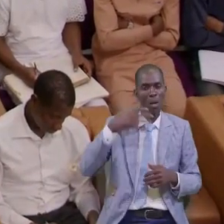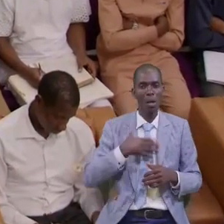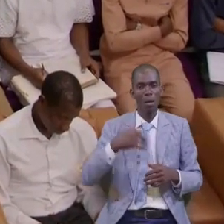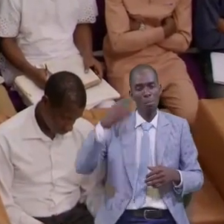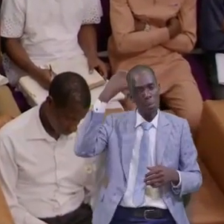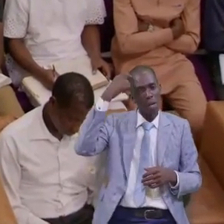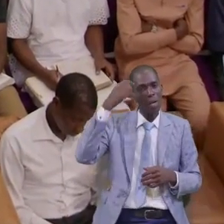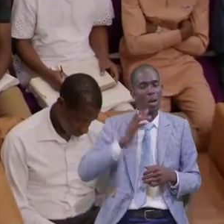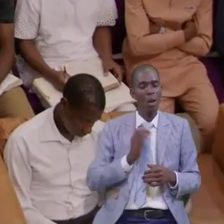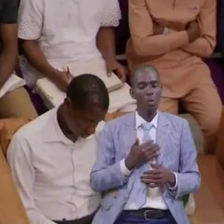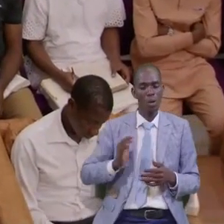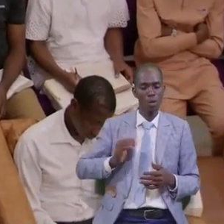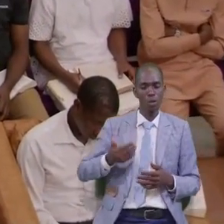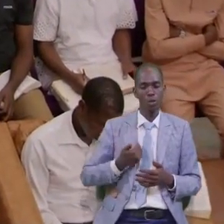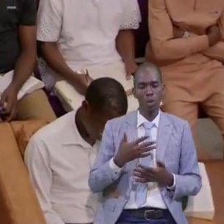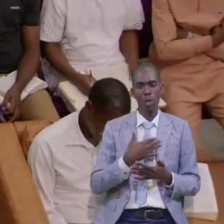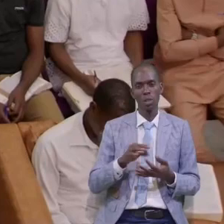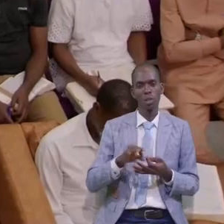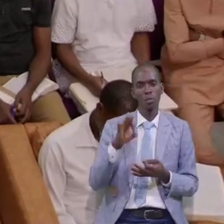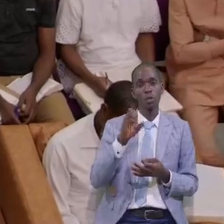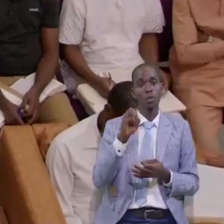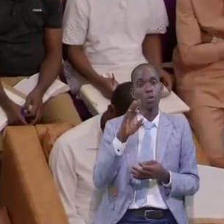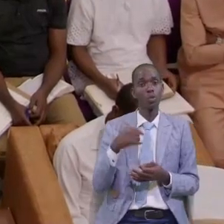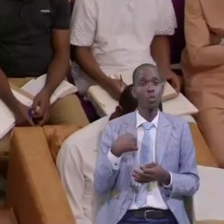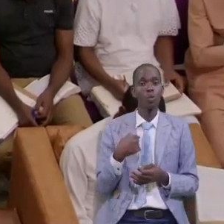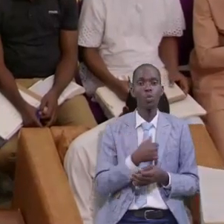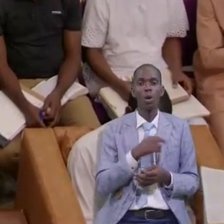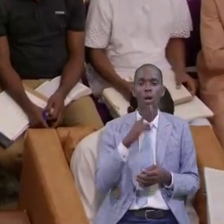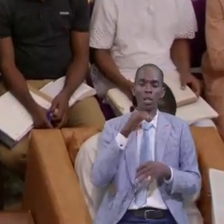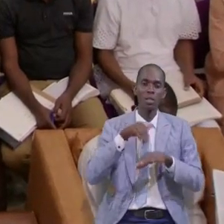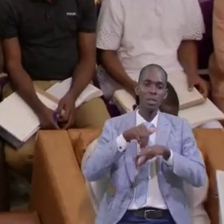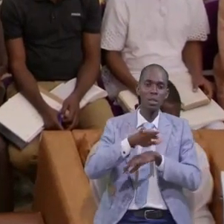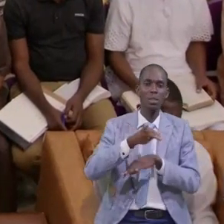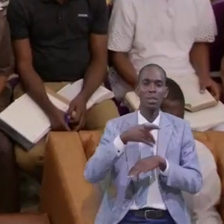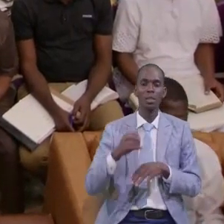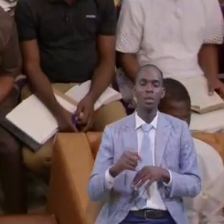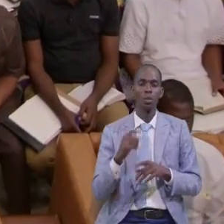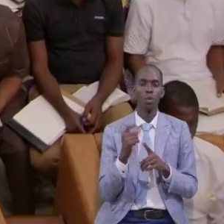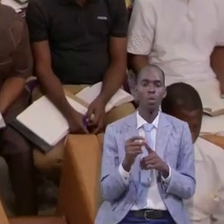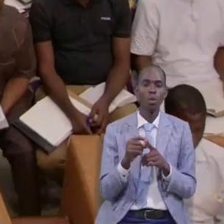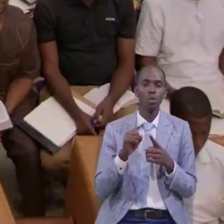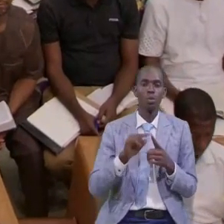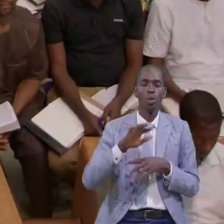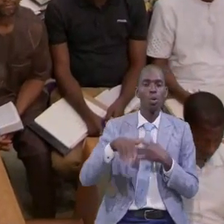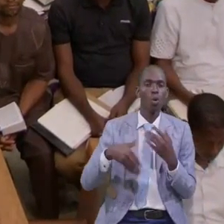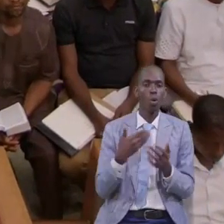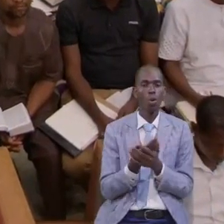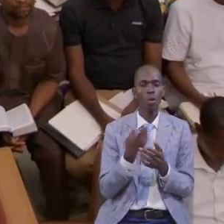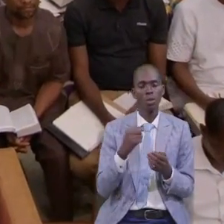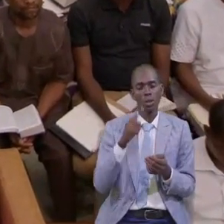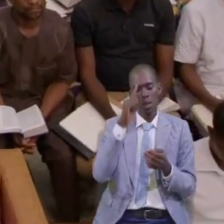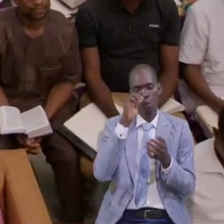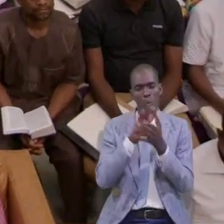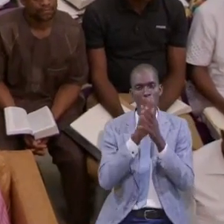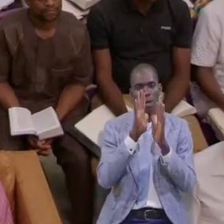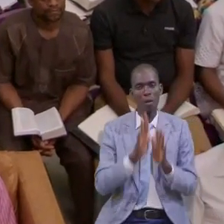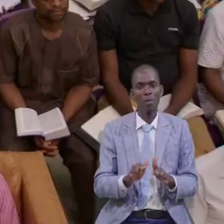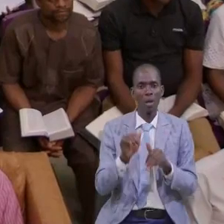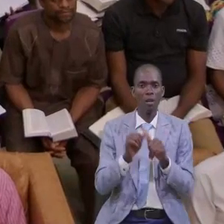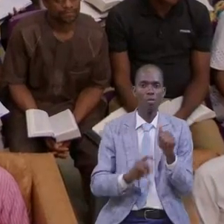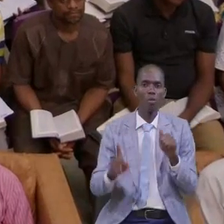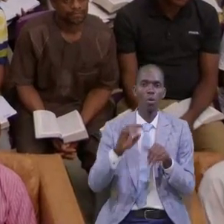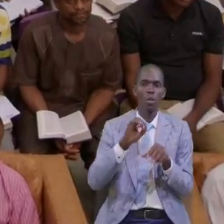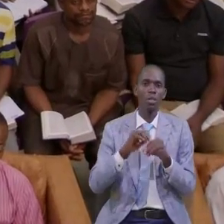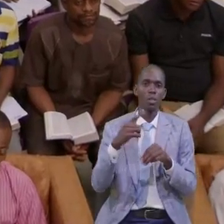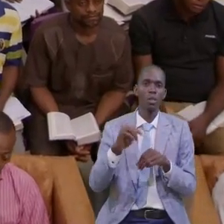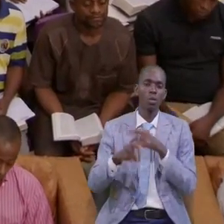our spirit. So we are sending the word to those ambassadors scattered in the world.